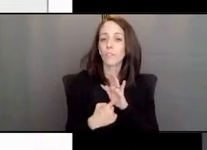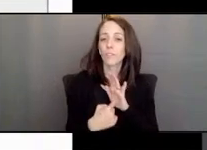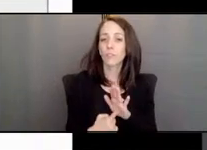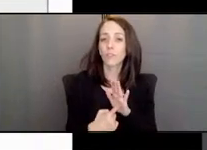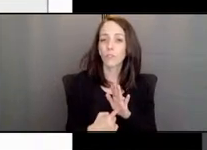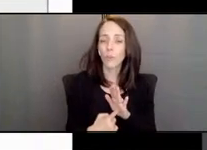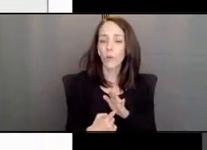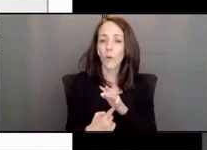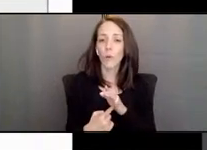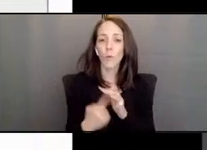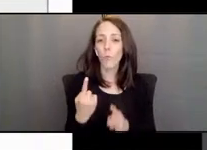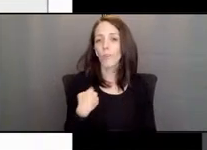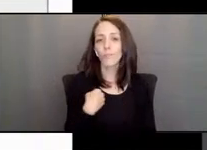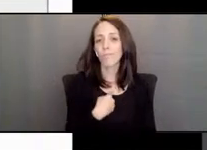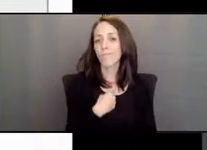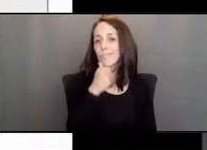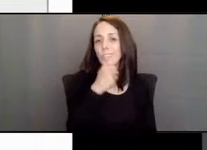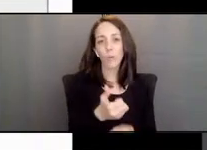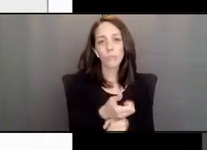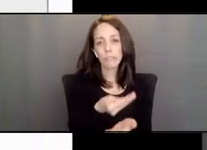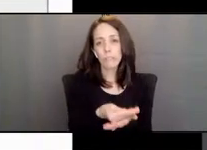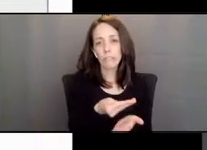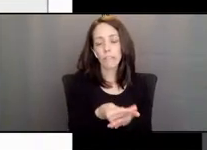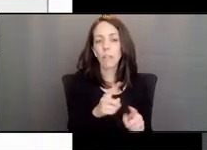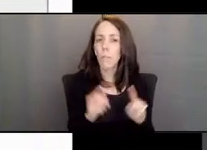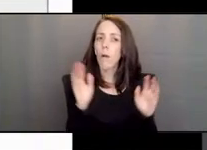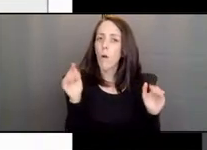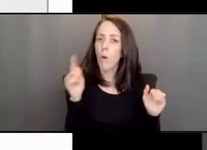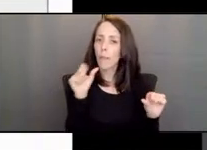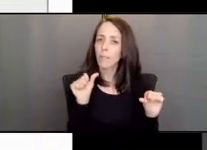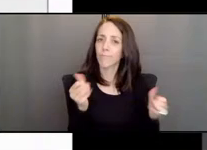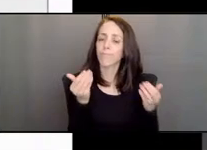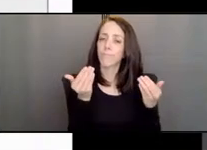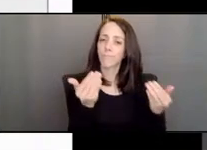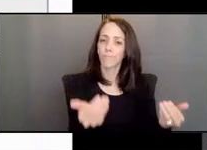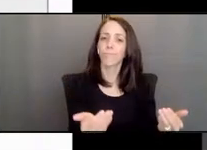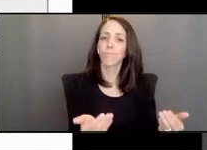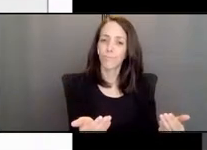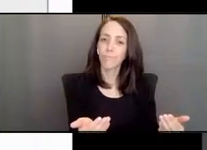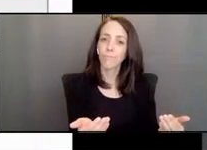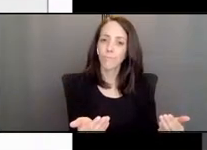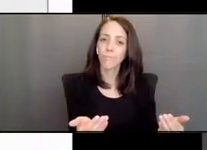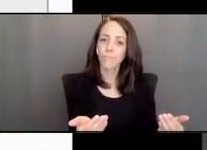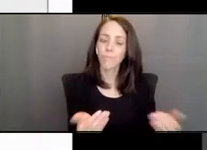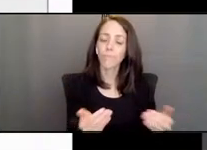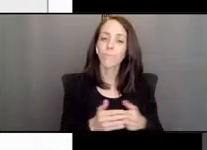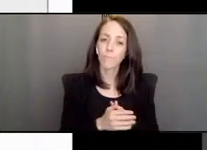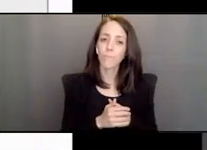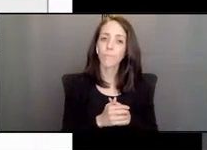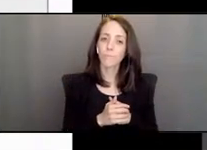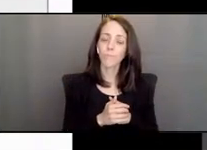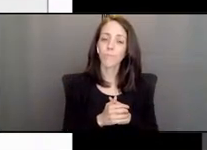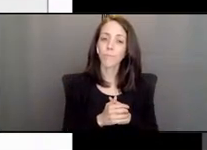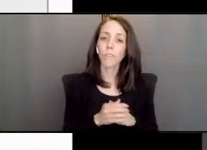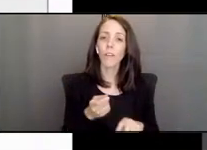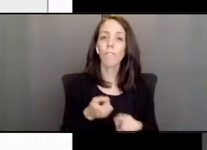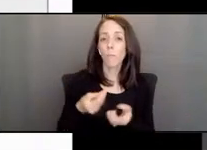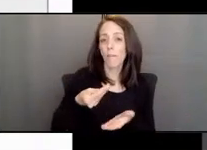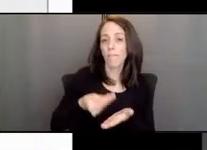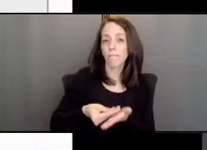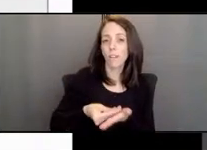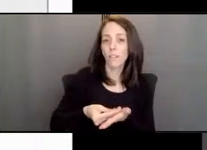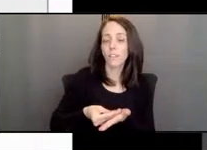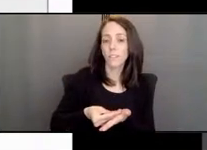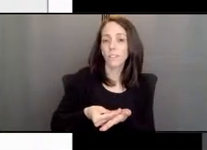that we had hoped, we will be able to continue to move forward with this objective based on funding allocation from our